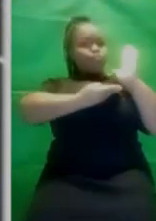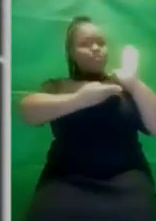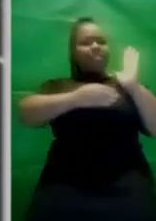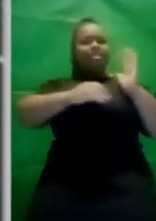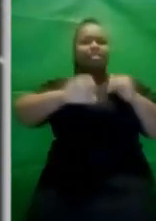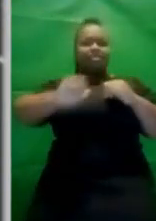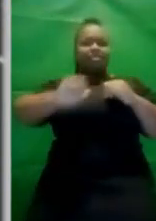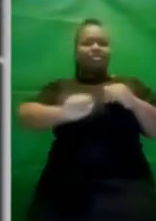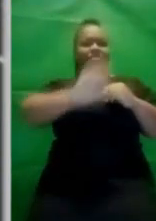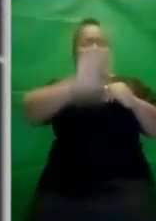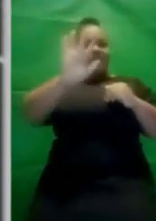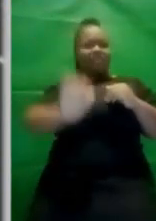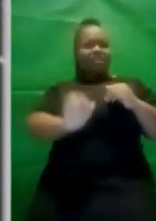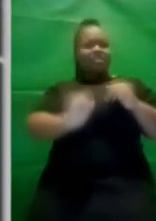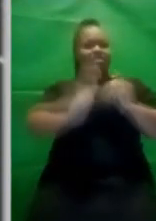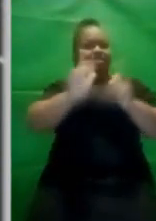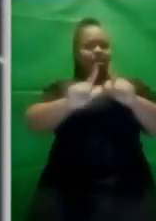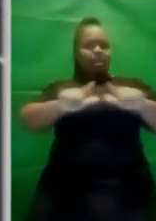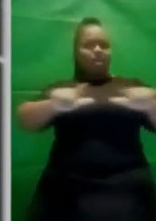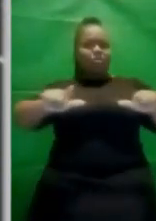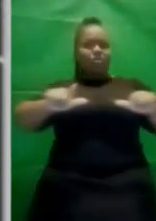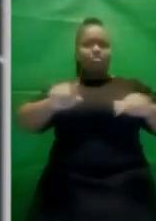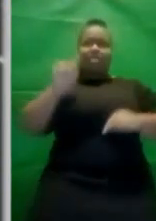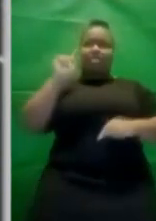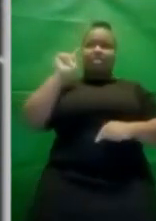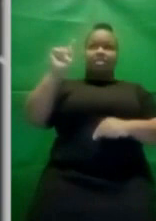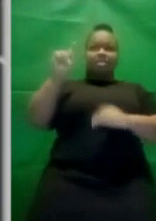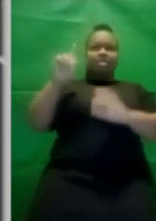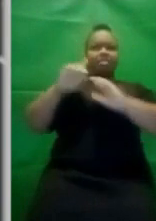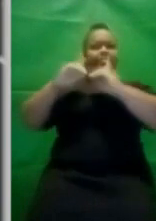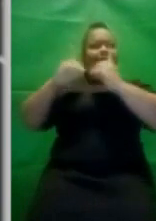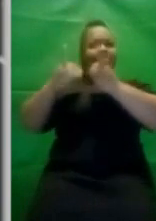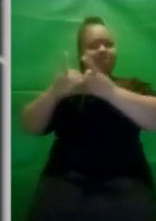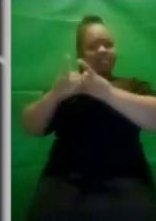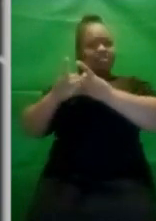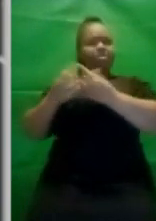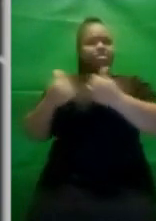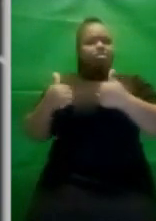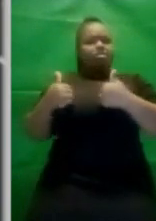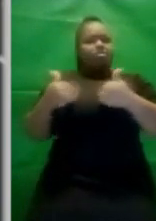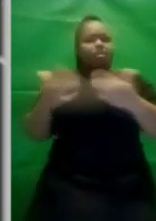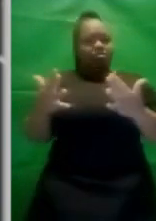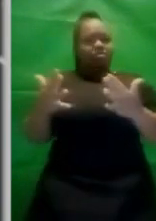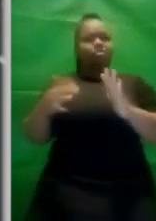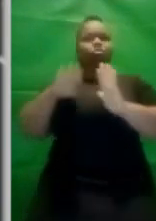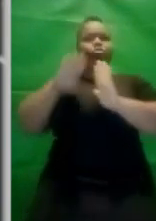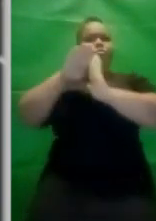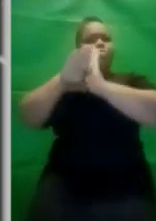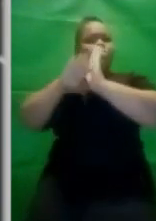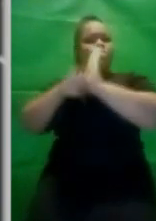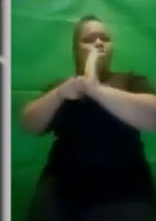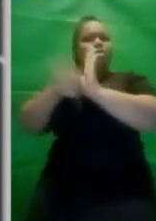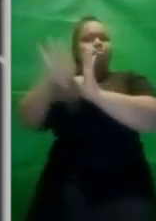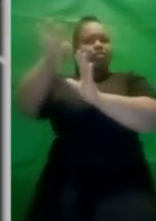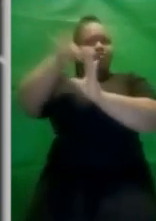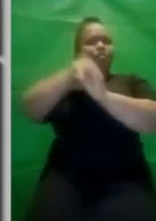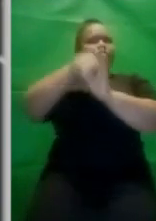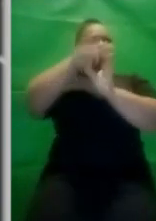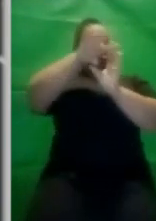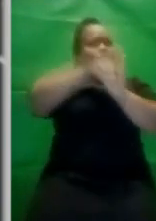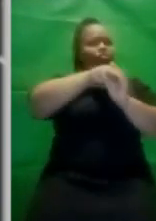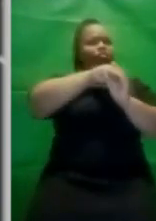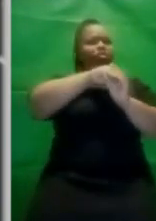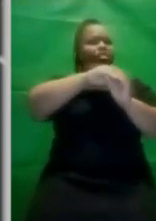departments, our schooling systems have to start introducing programs to ensure that people from the deaf